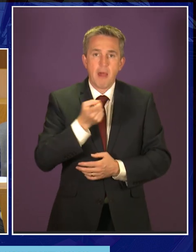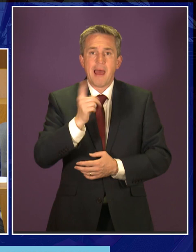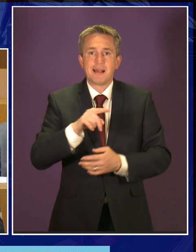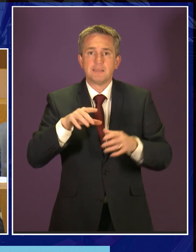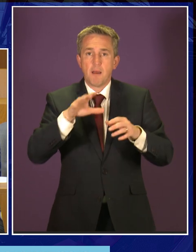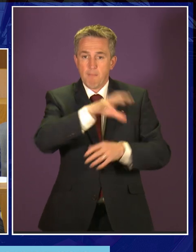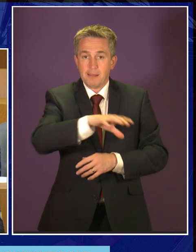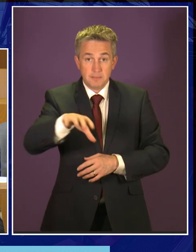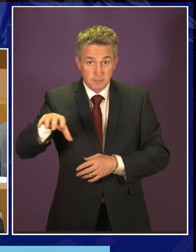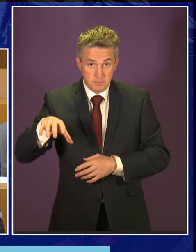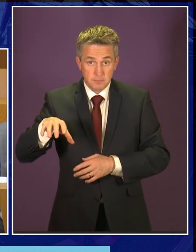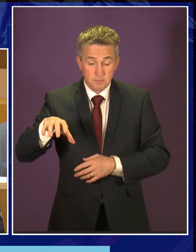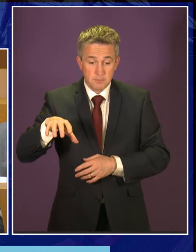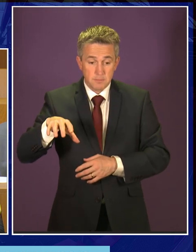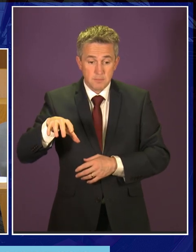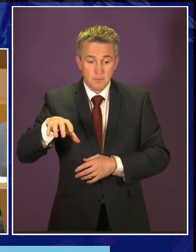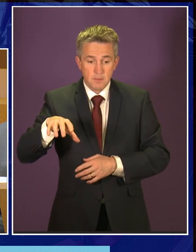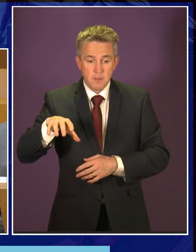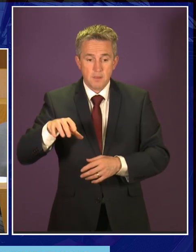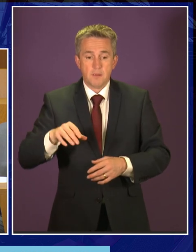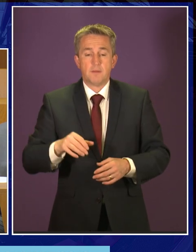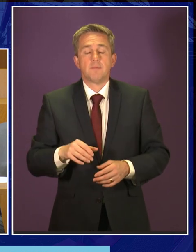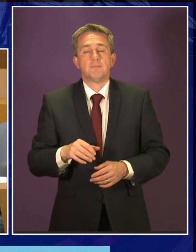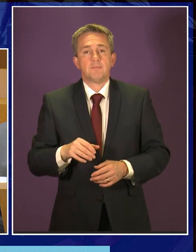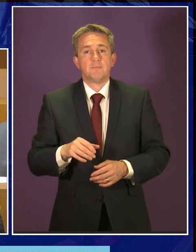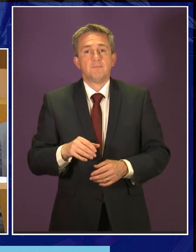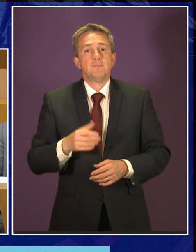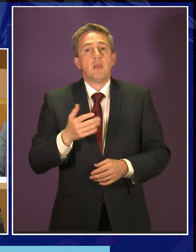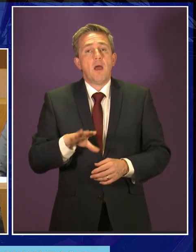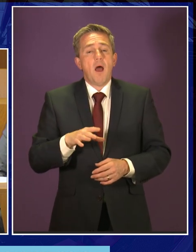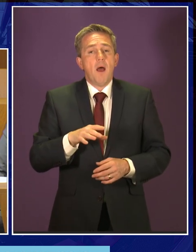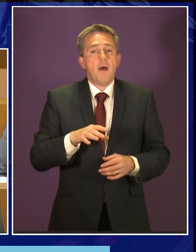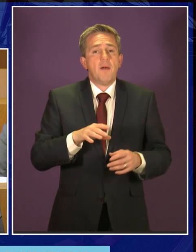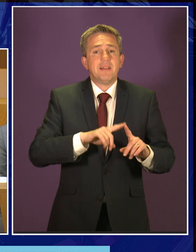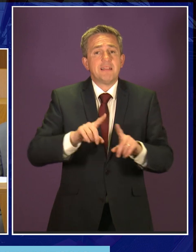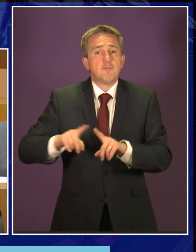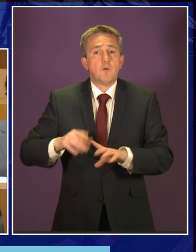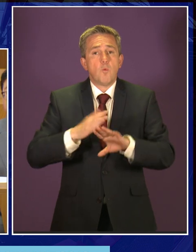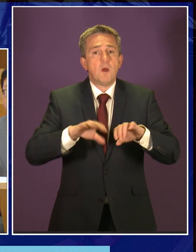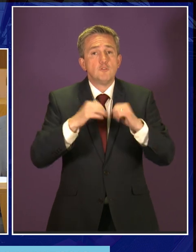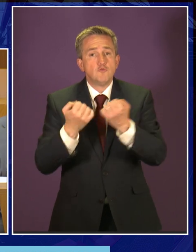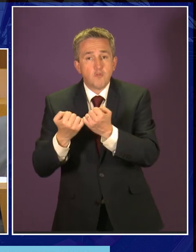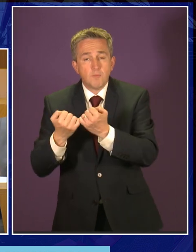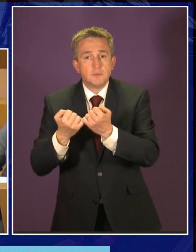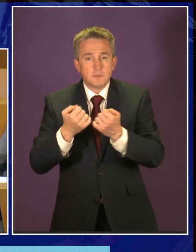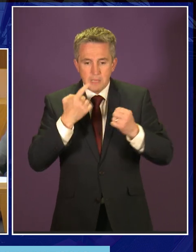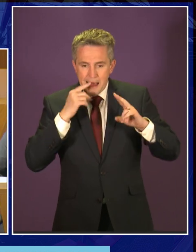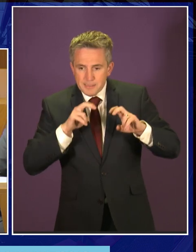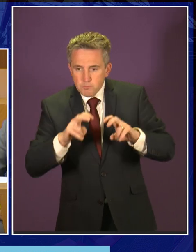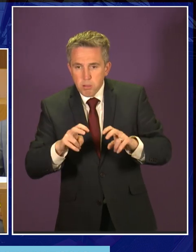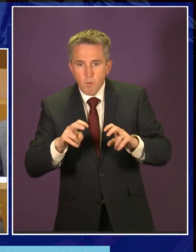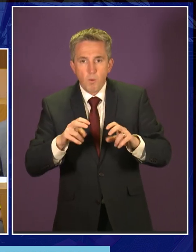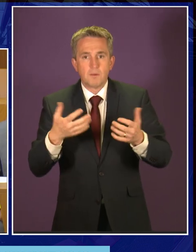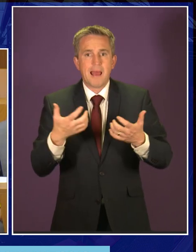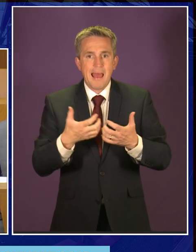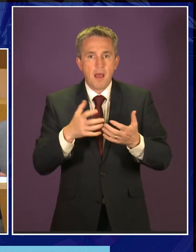the themes for the each sessions, explore the expanded role of the culture